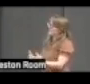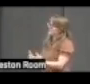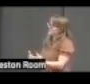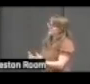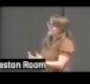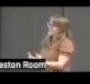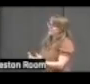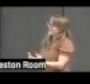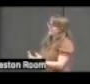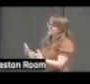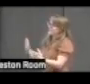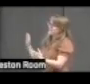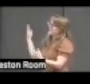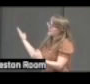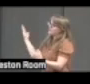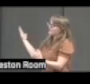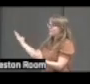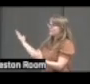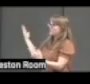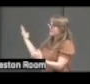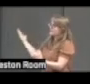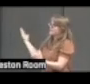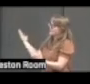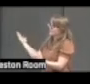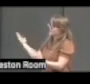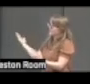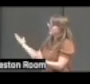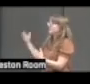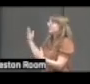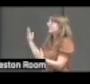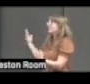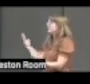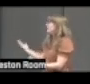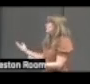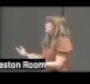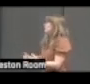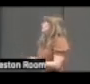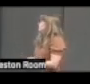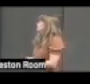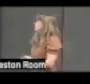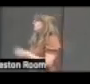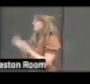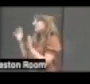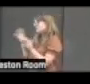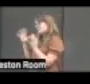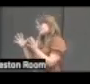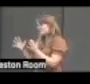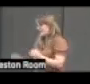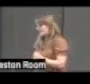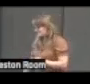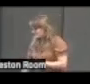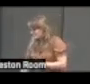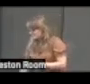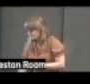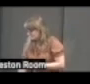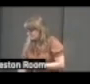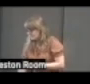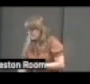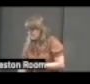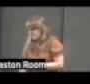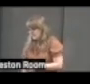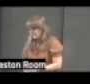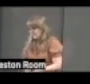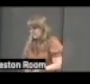or have those animals actually represented in the future? So let's relax the genetics a little